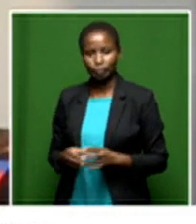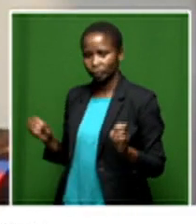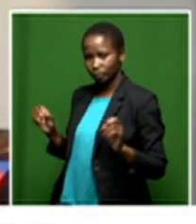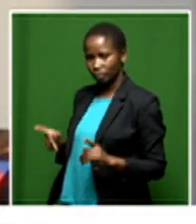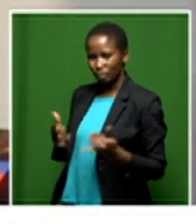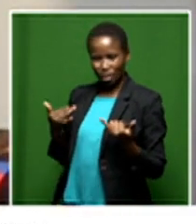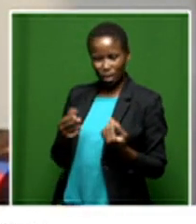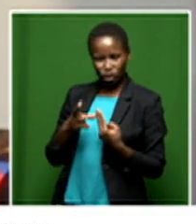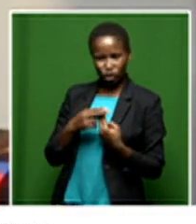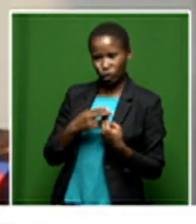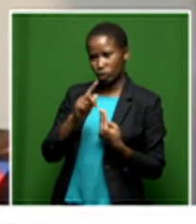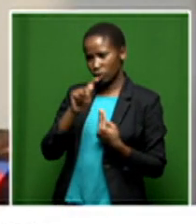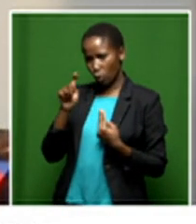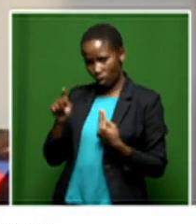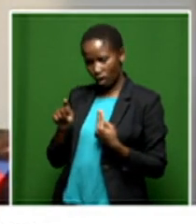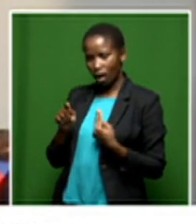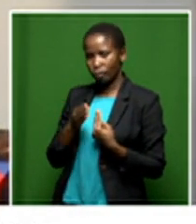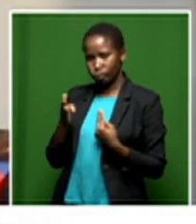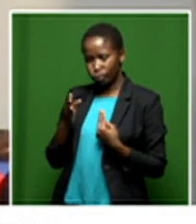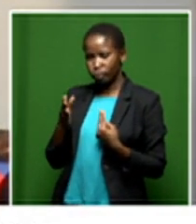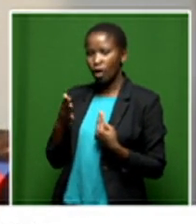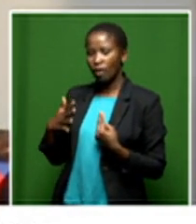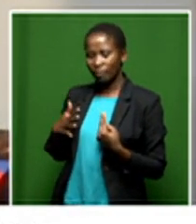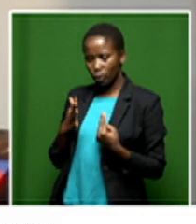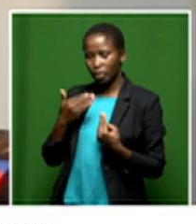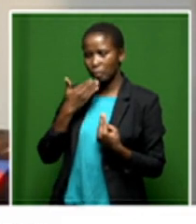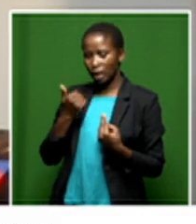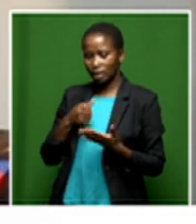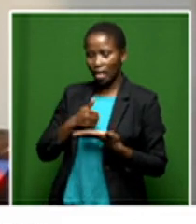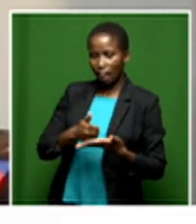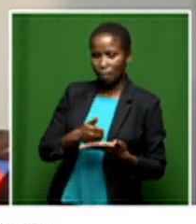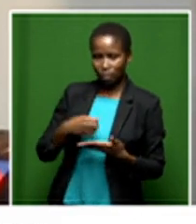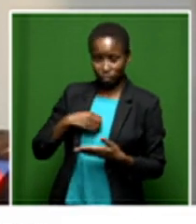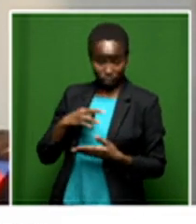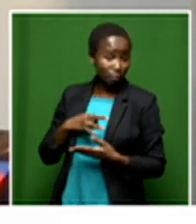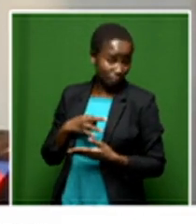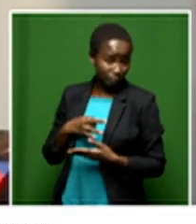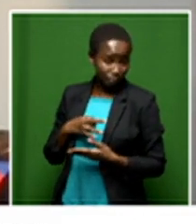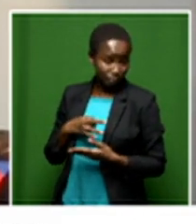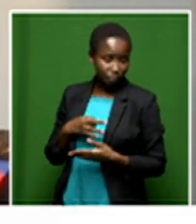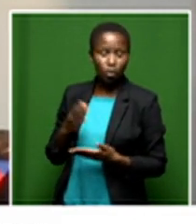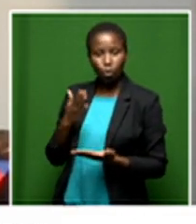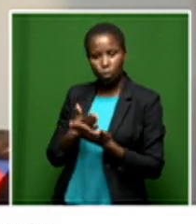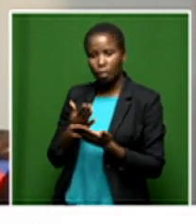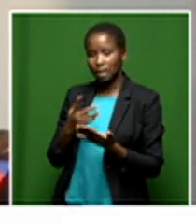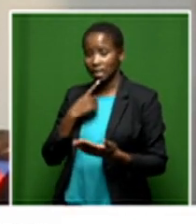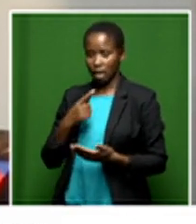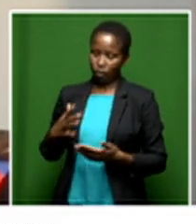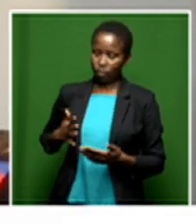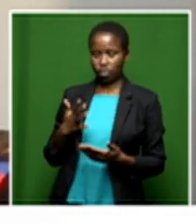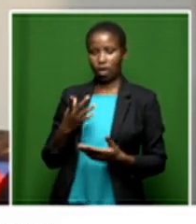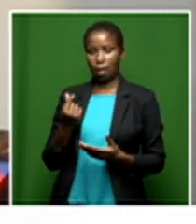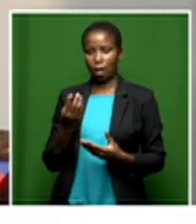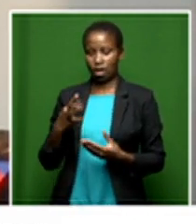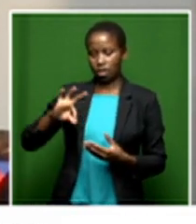the unions are there to look out for the best interest of their members, who one would imagine want an increase. And we heard